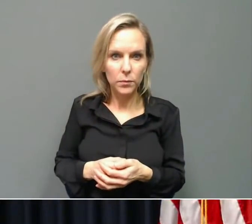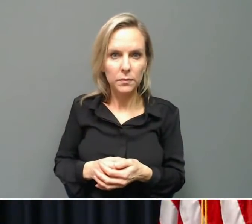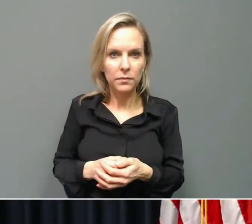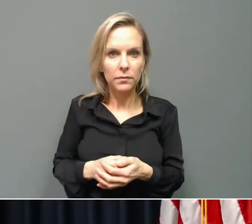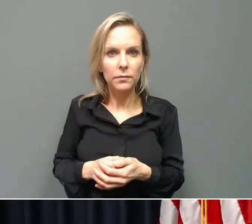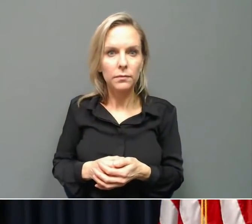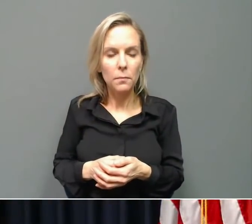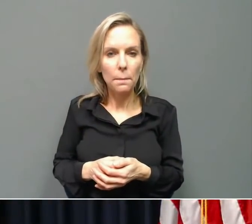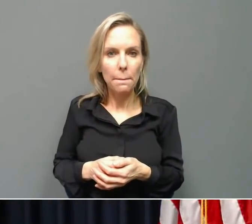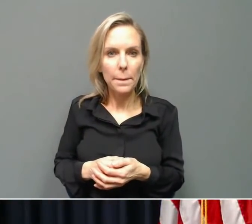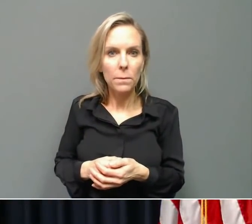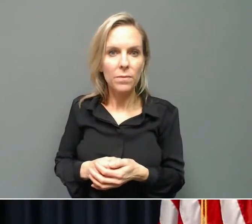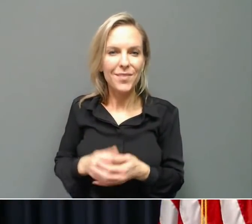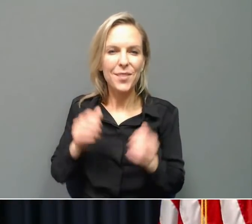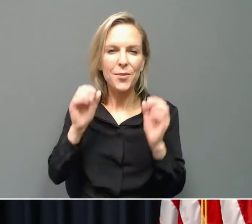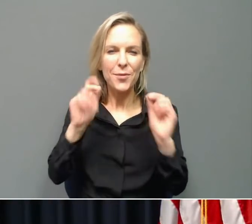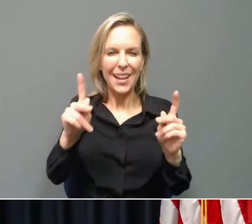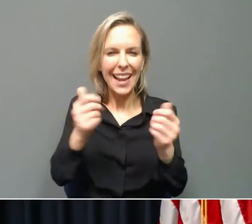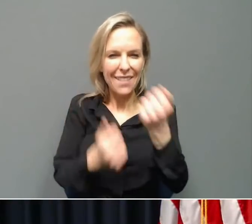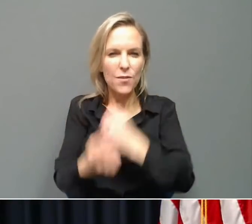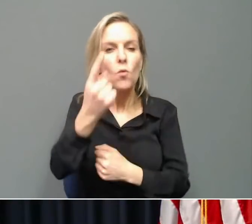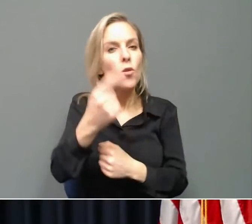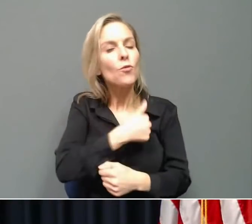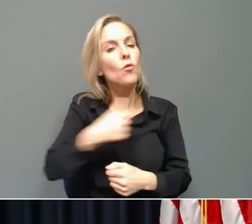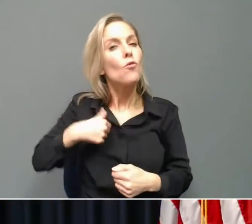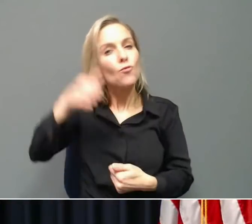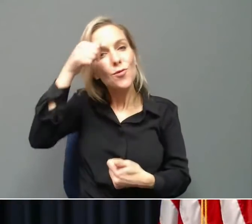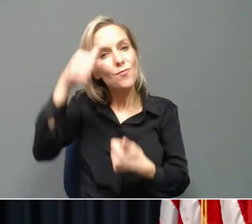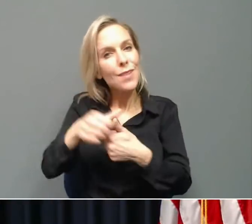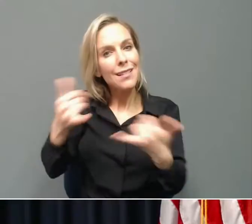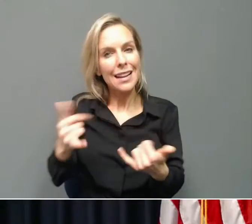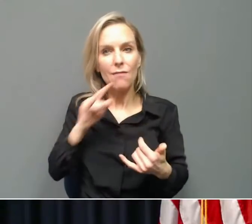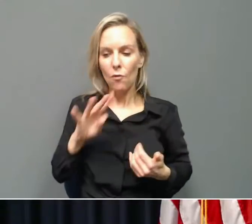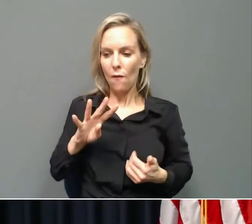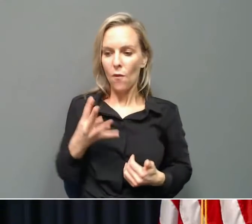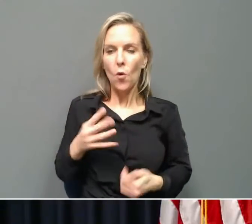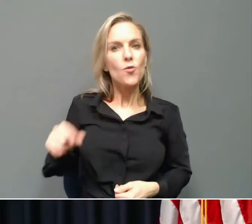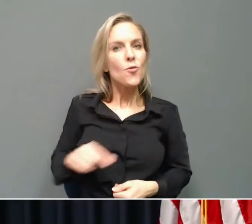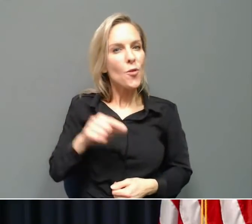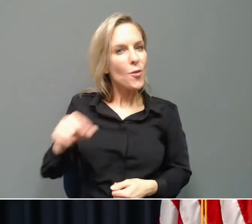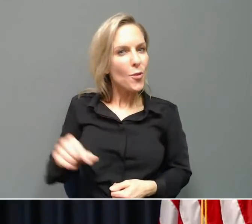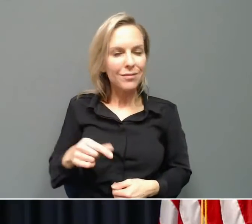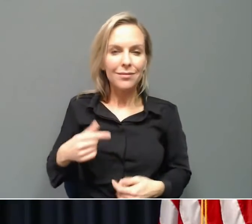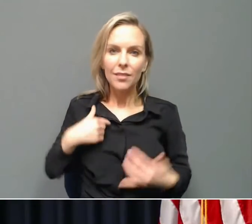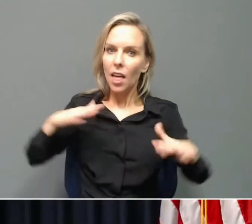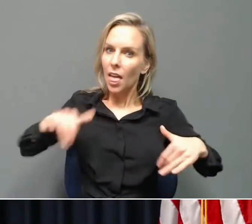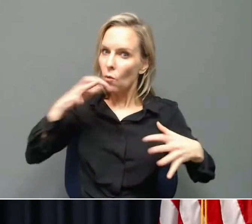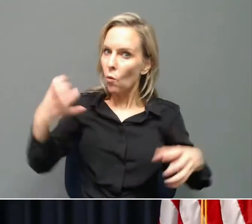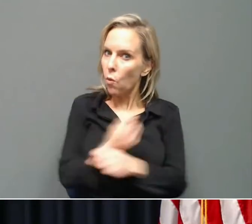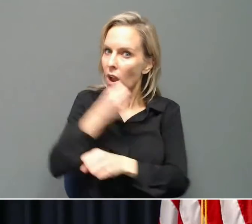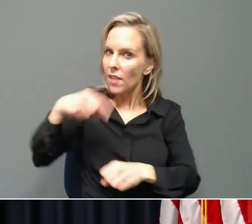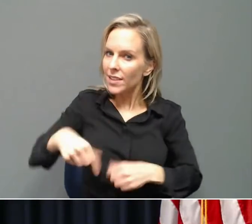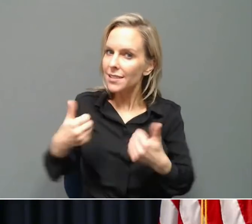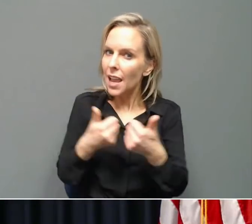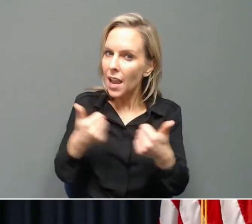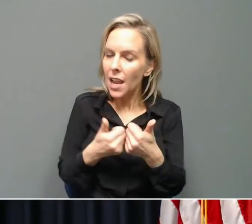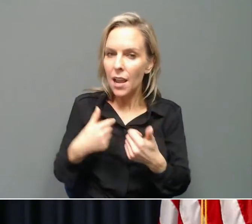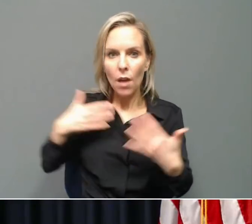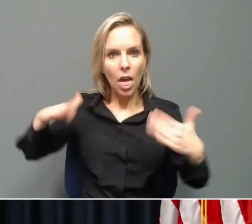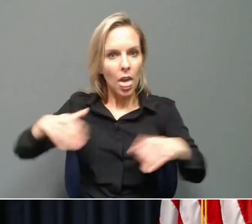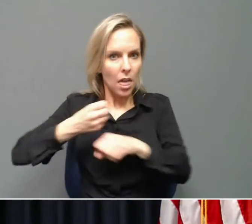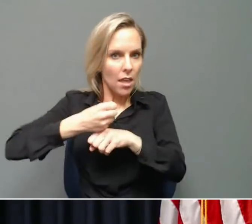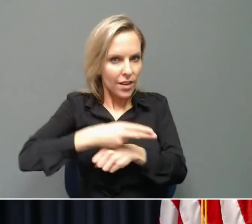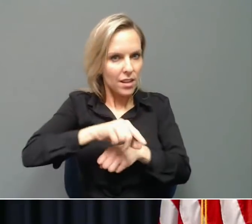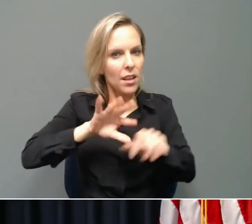All right, everybody, let's remember we're in the middle of the fourth quarter. We haven't won this game. We haven't defeated this virus yet, which means